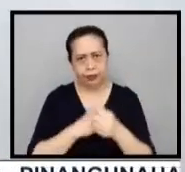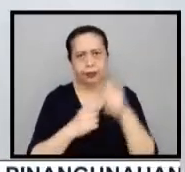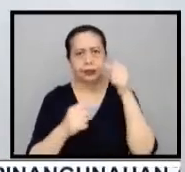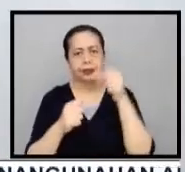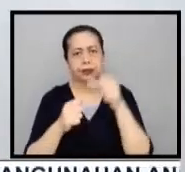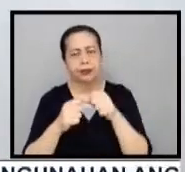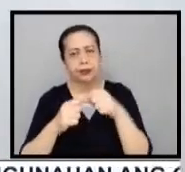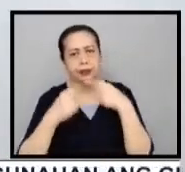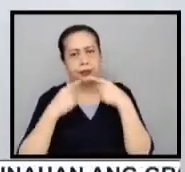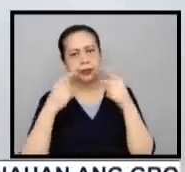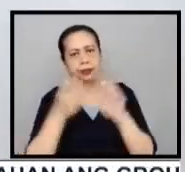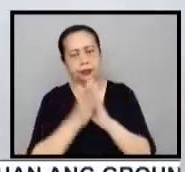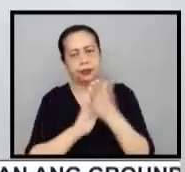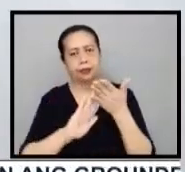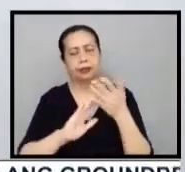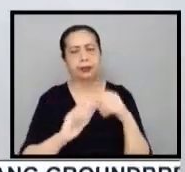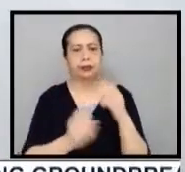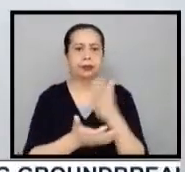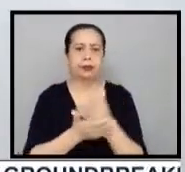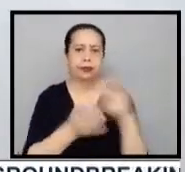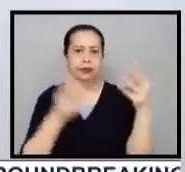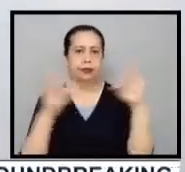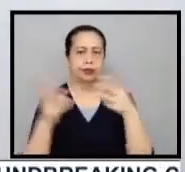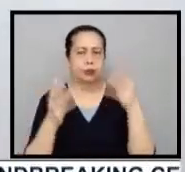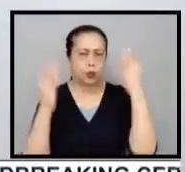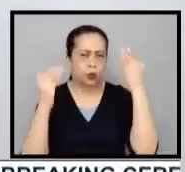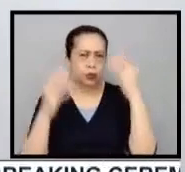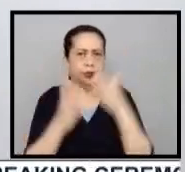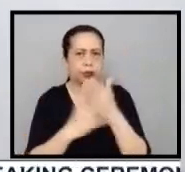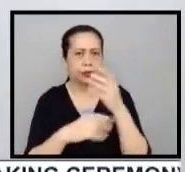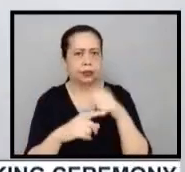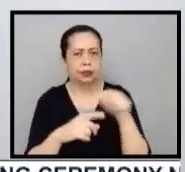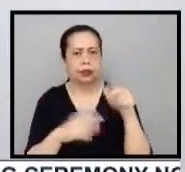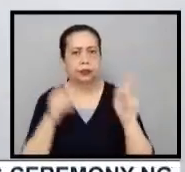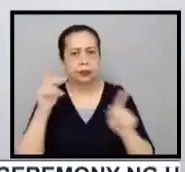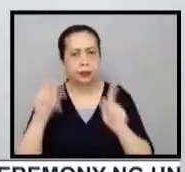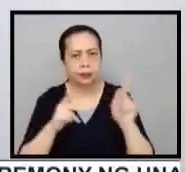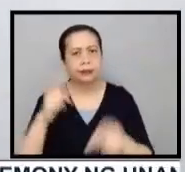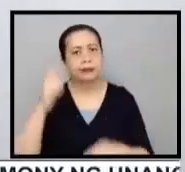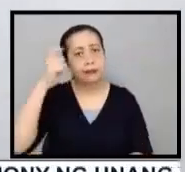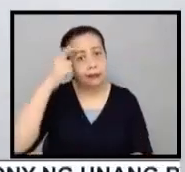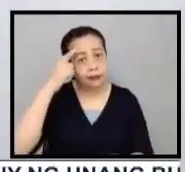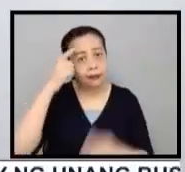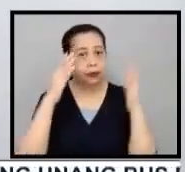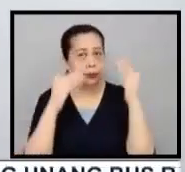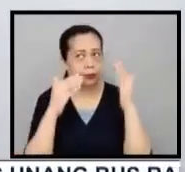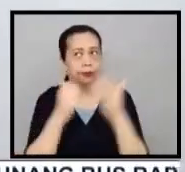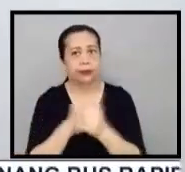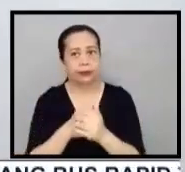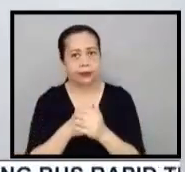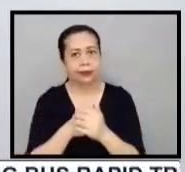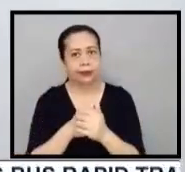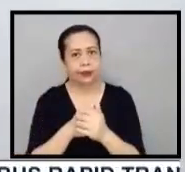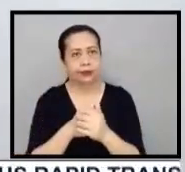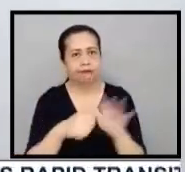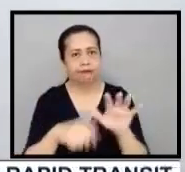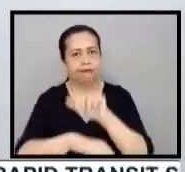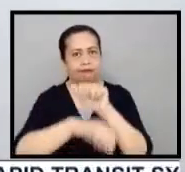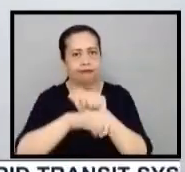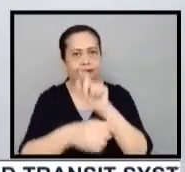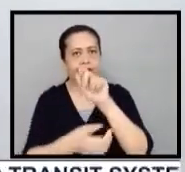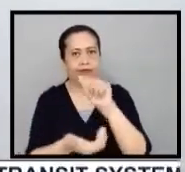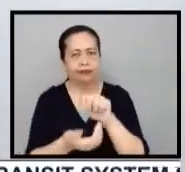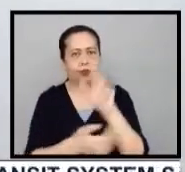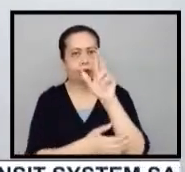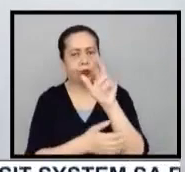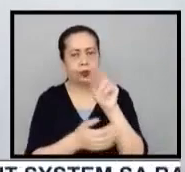Declaration of Peace Cessation of War. Hopefully, through the efforts of the citizens and the governments ay may lagay na po natin dito sa United Nations. For